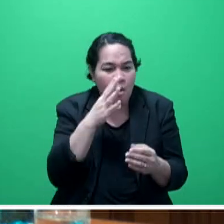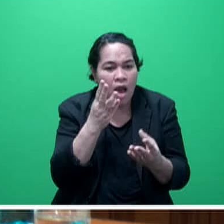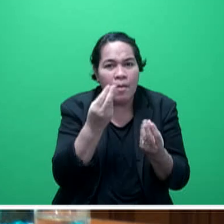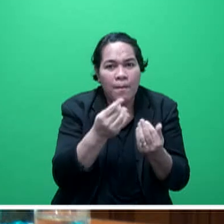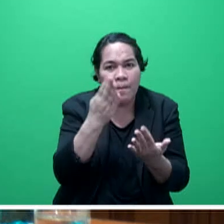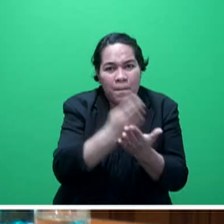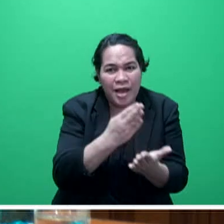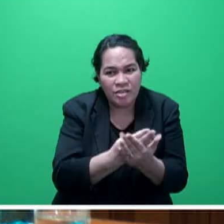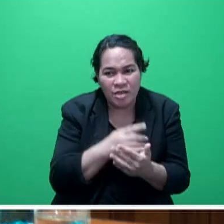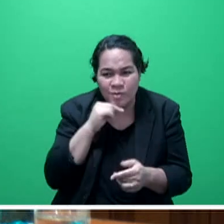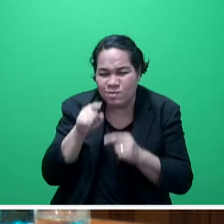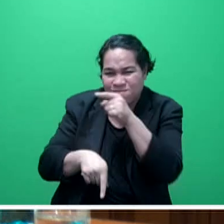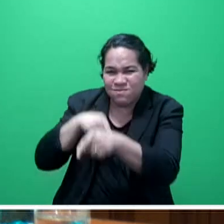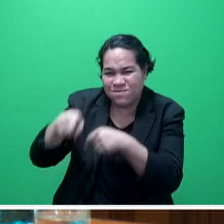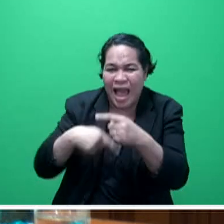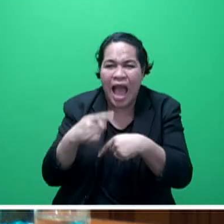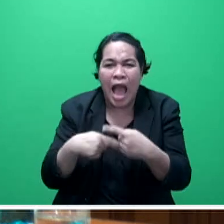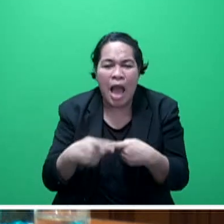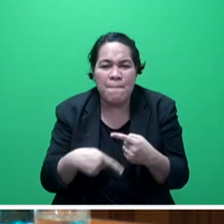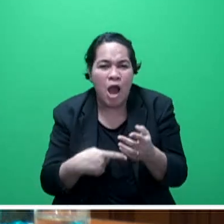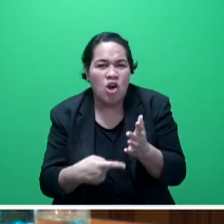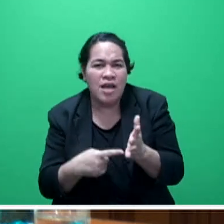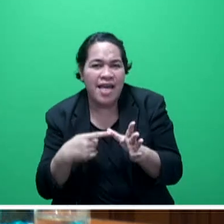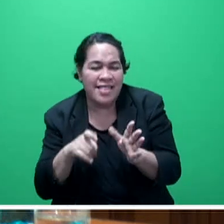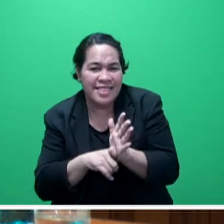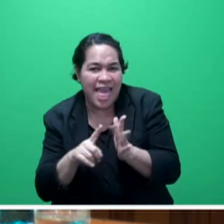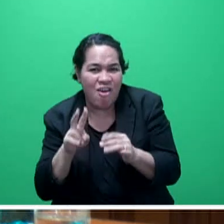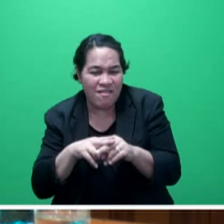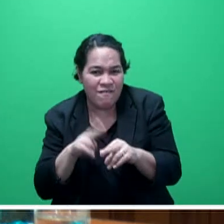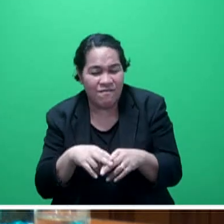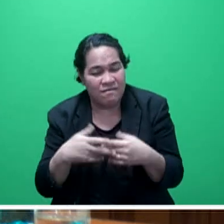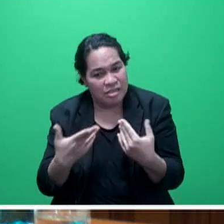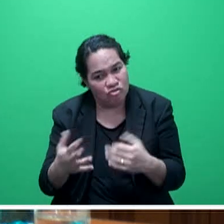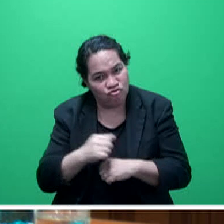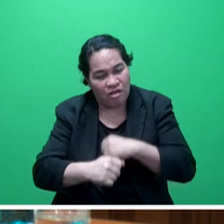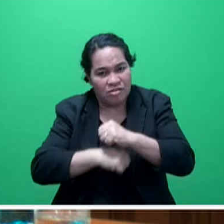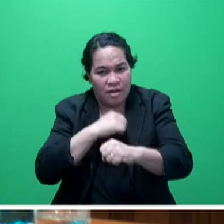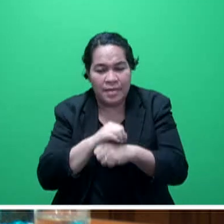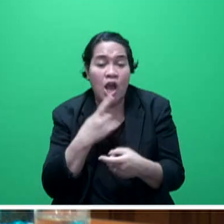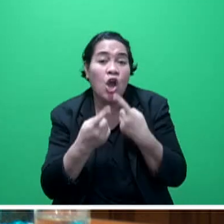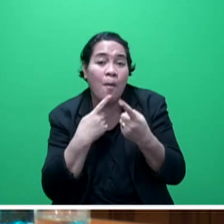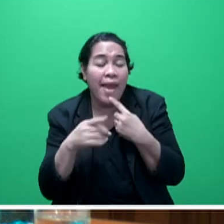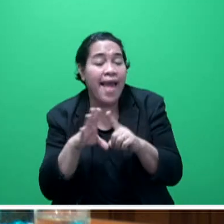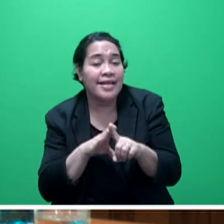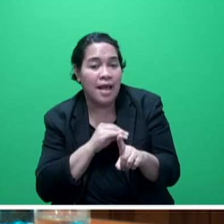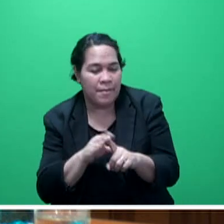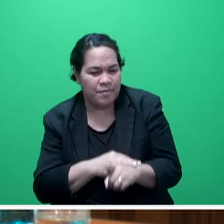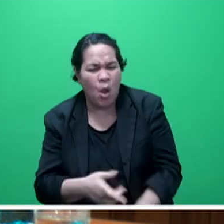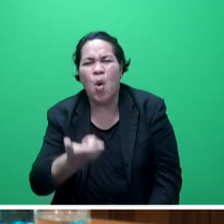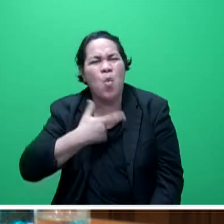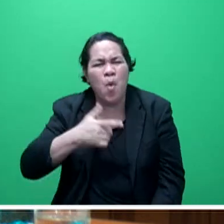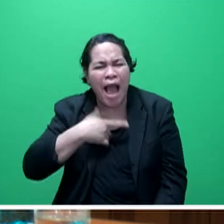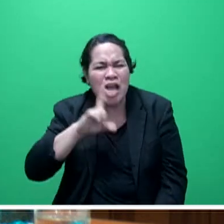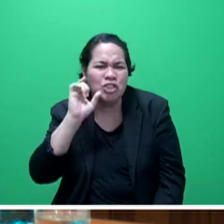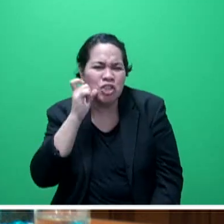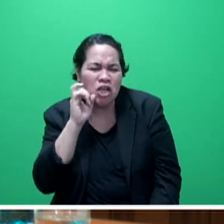about tariff restructure that in their view will not assist the vulnerable group. Comments such as, why chocolates,